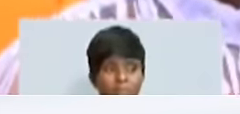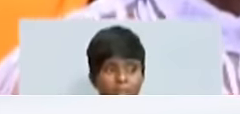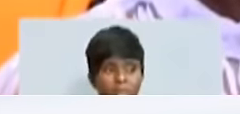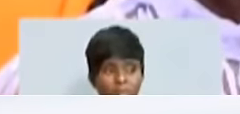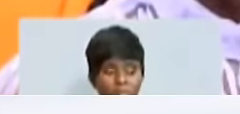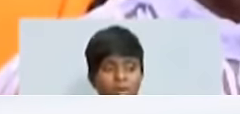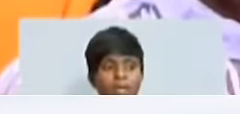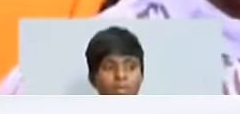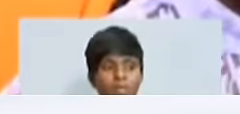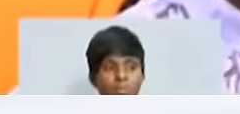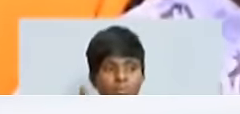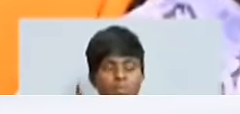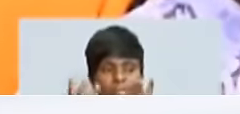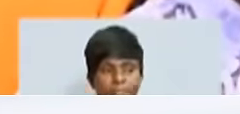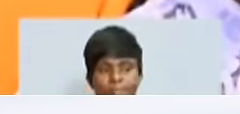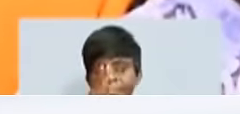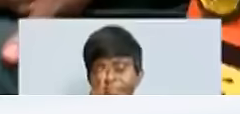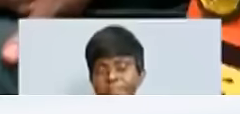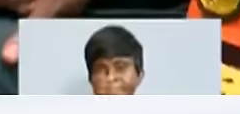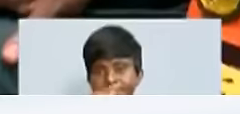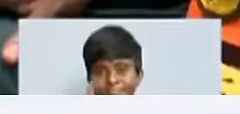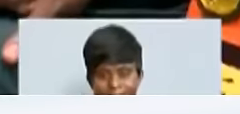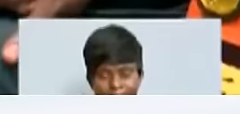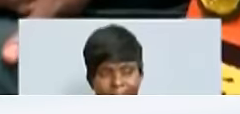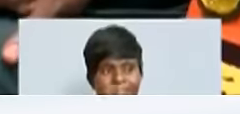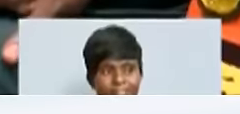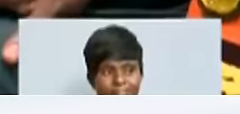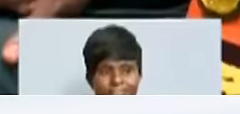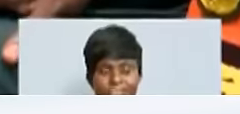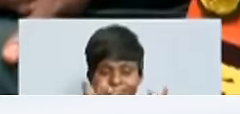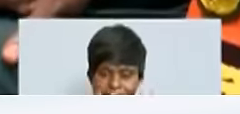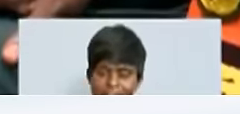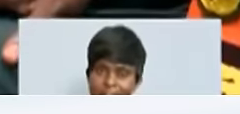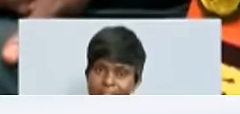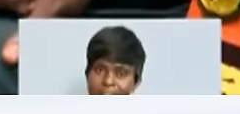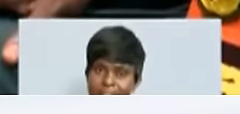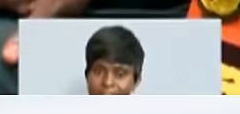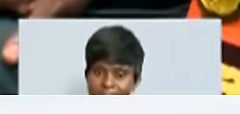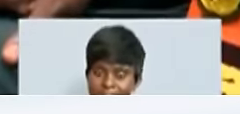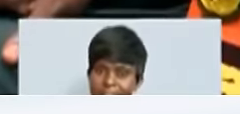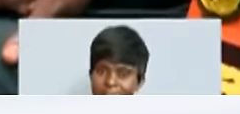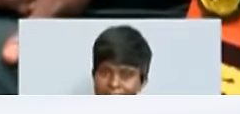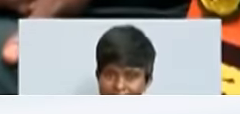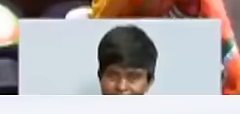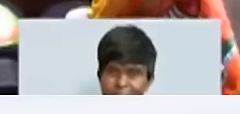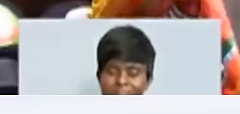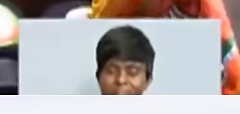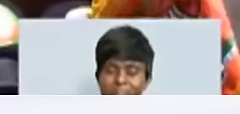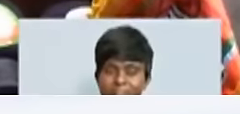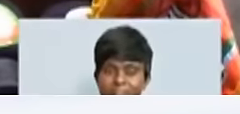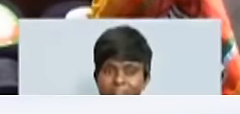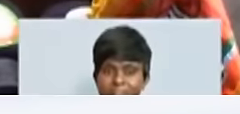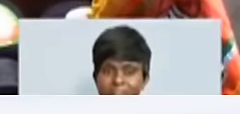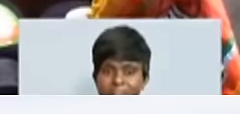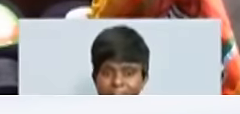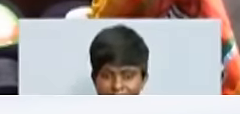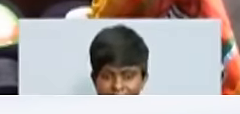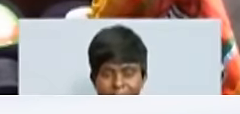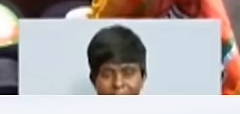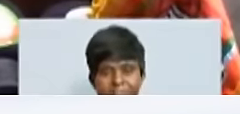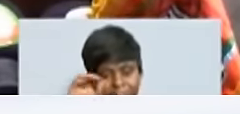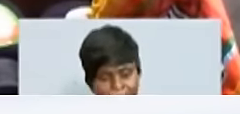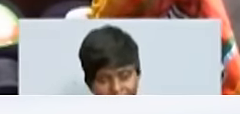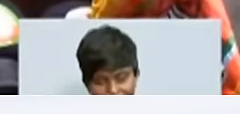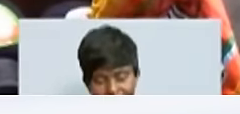drought, Madam Speaker, to turn this drought from a calamity into an